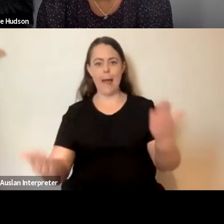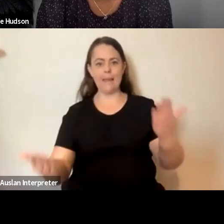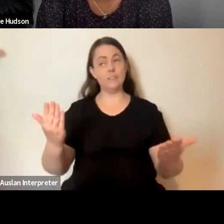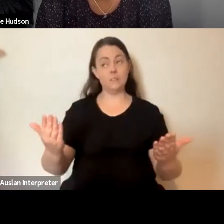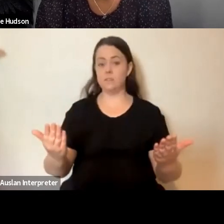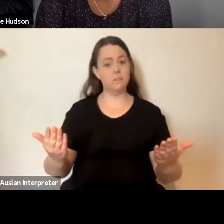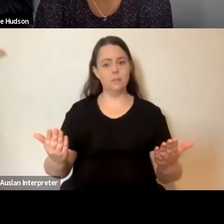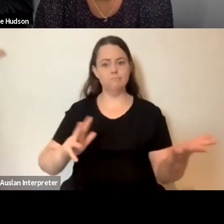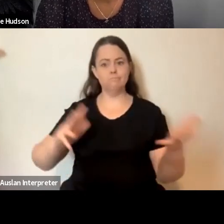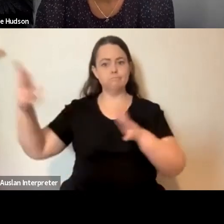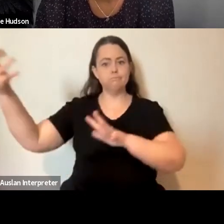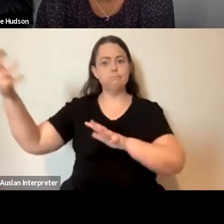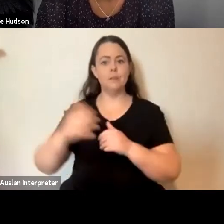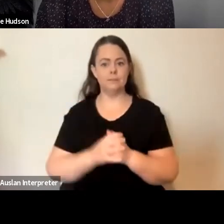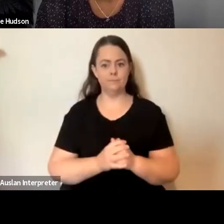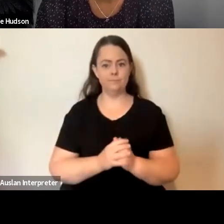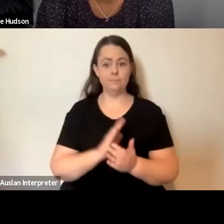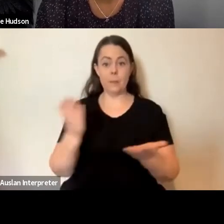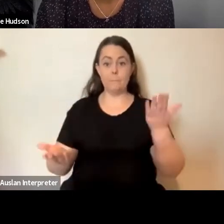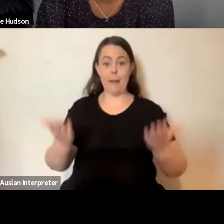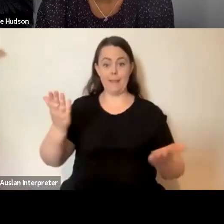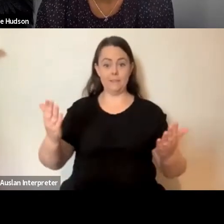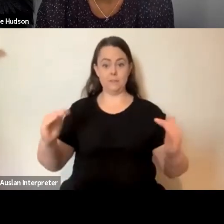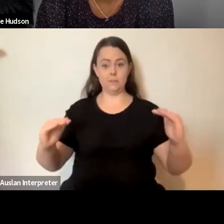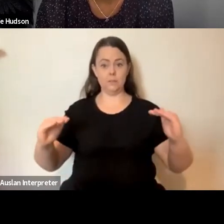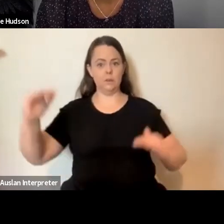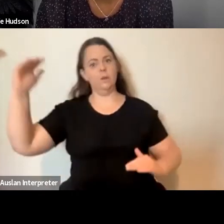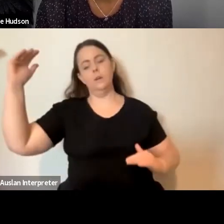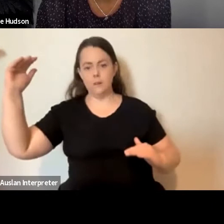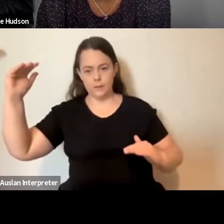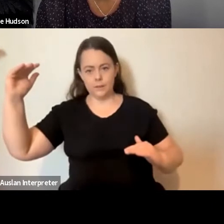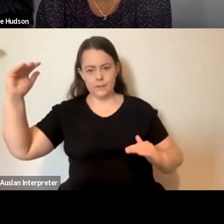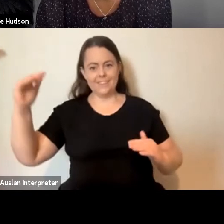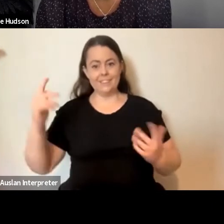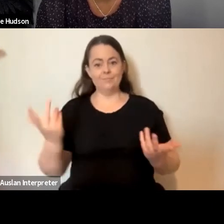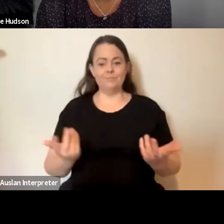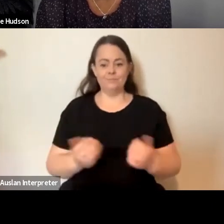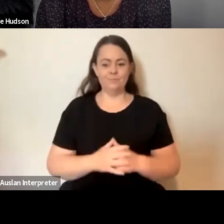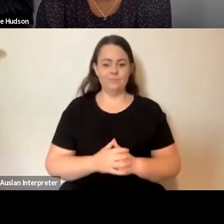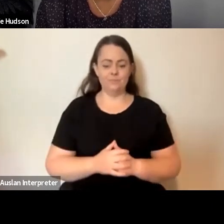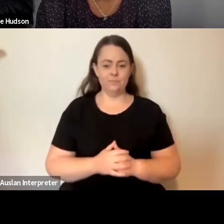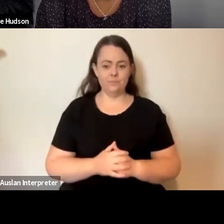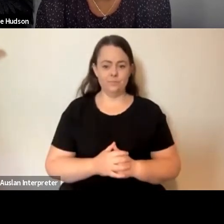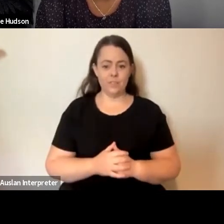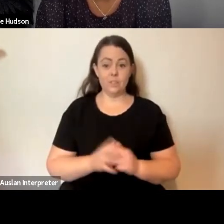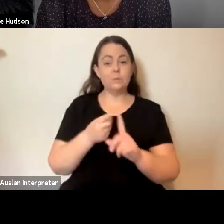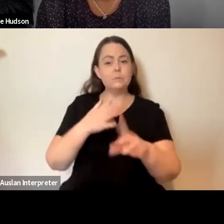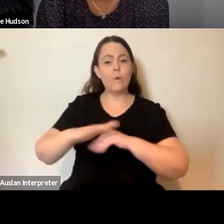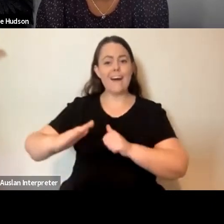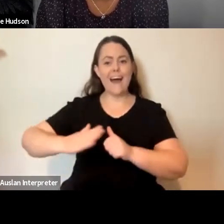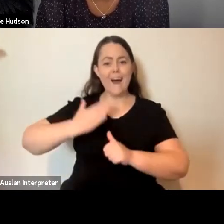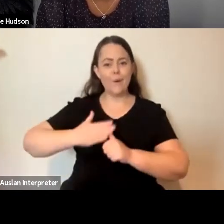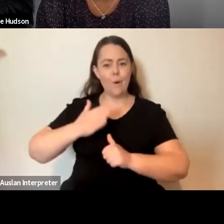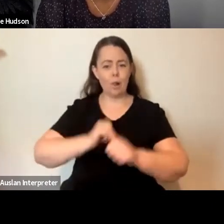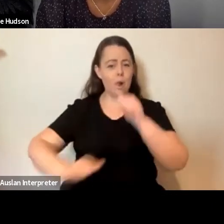people has shifted. And so, and I think, there's definitely data to tell us that specifically around alcohol use, there's been